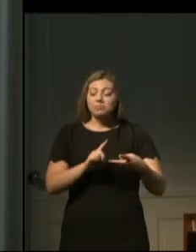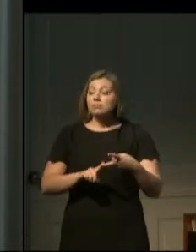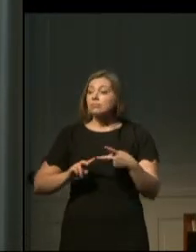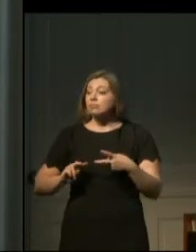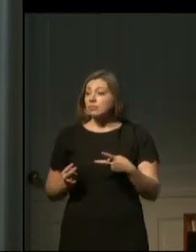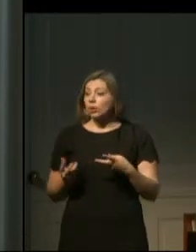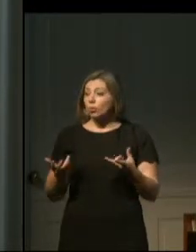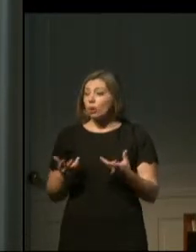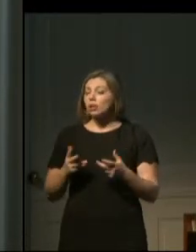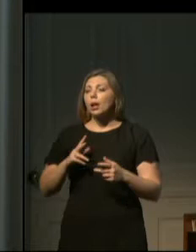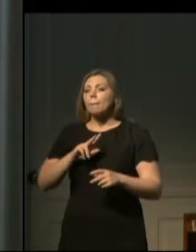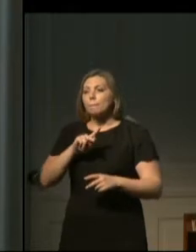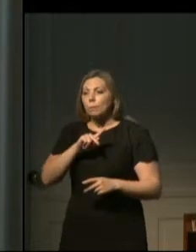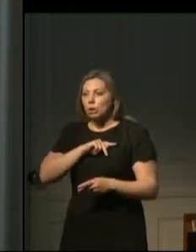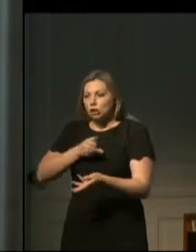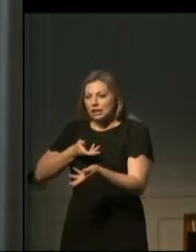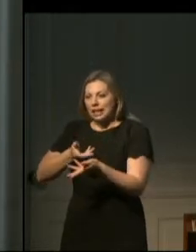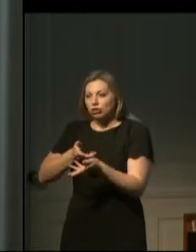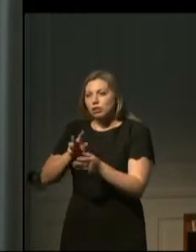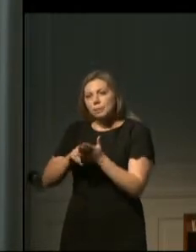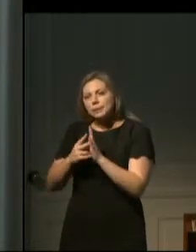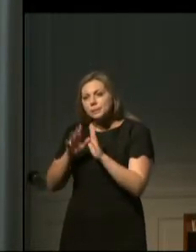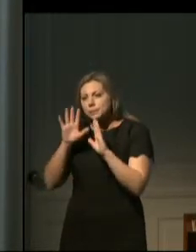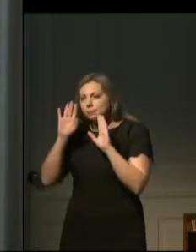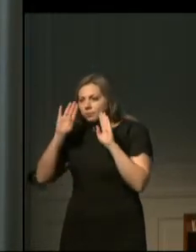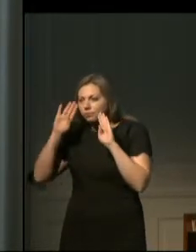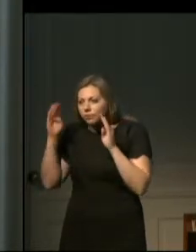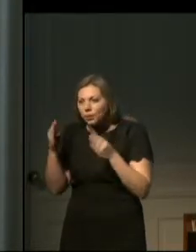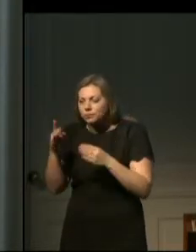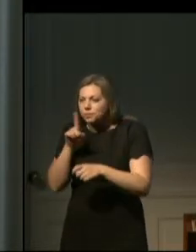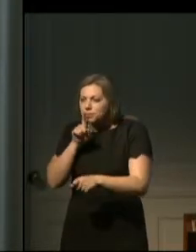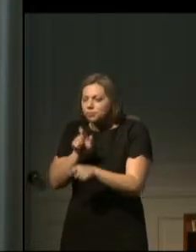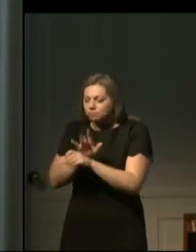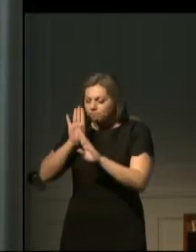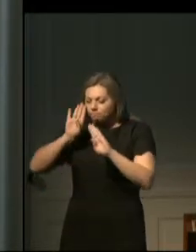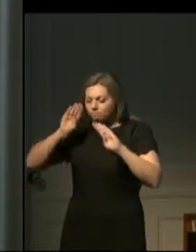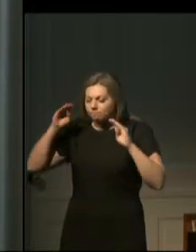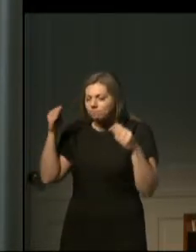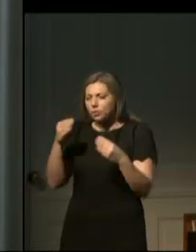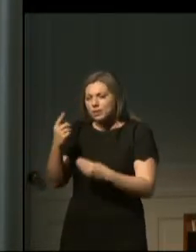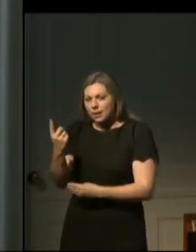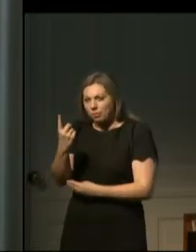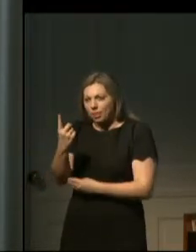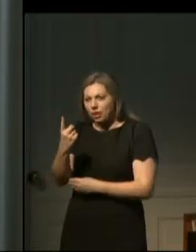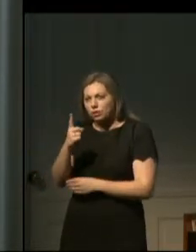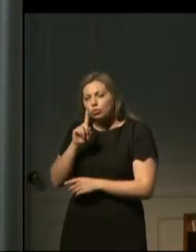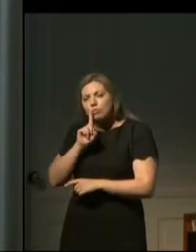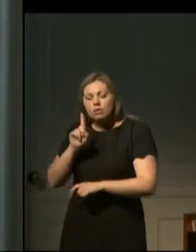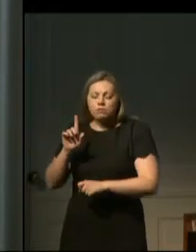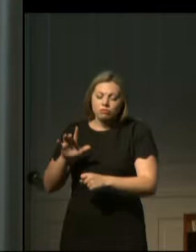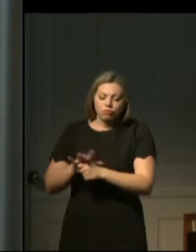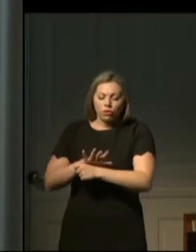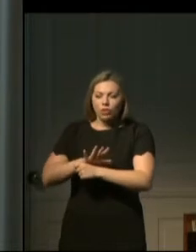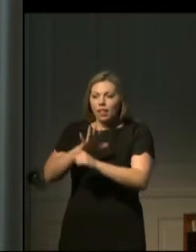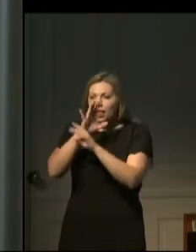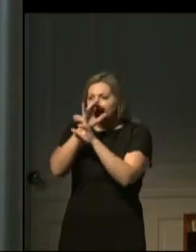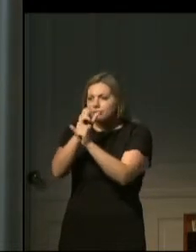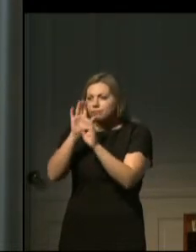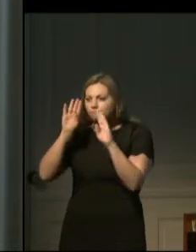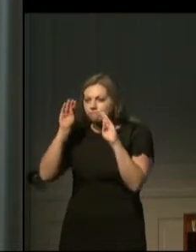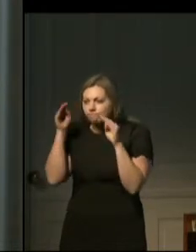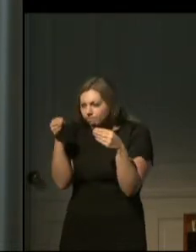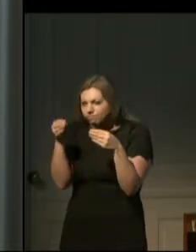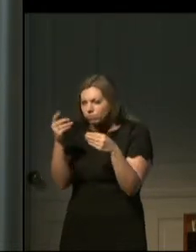about personal engagement, and that's a focus. It's when you truly focus on something, where you focus all of your interest in doing